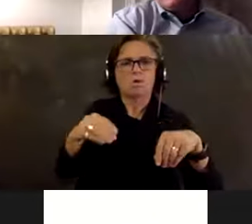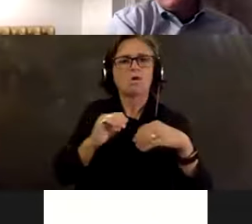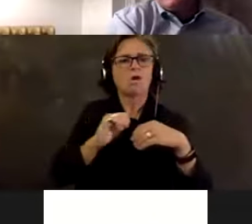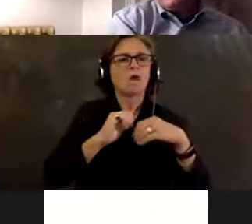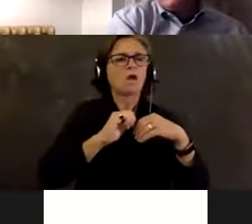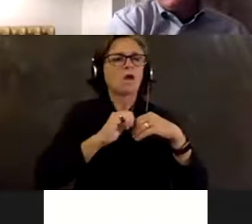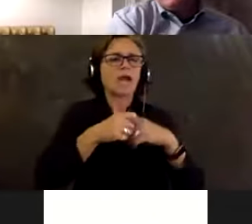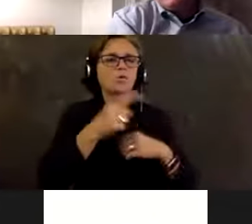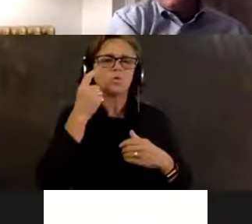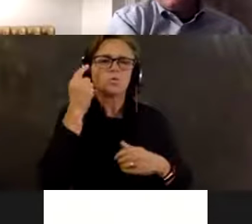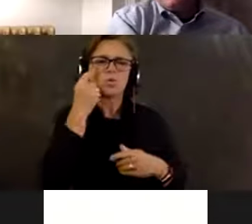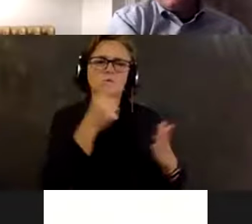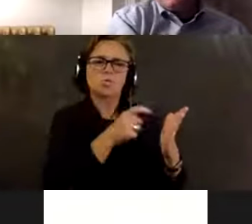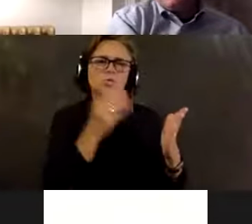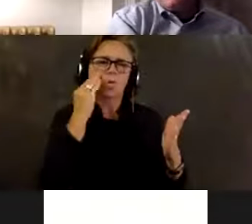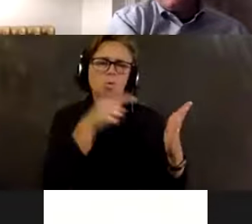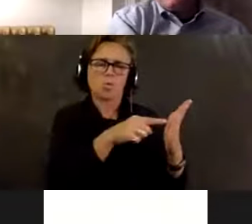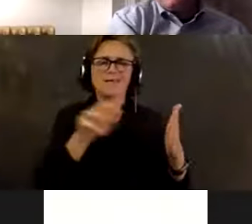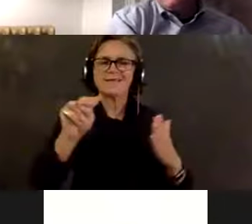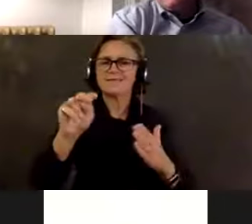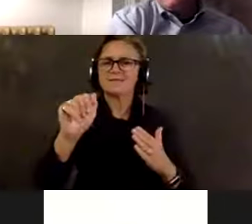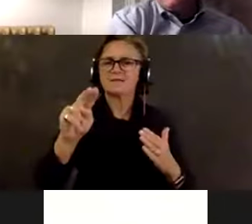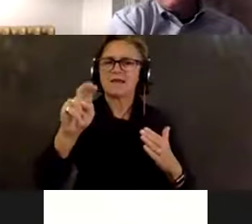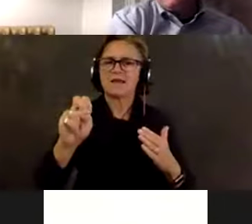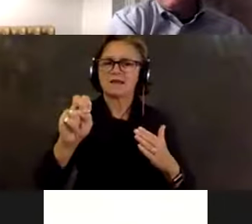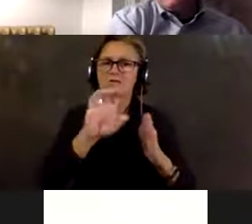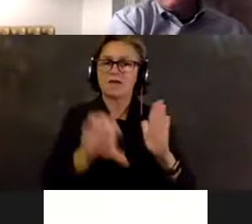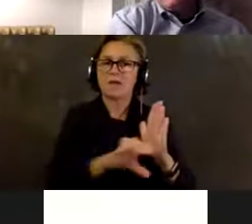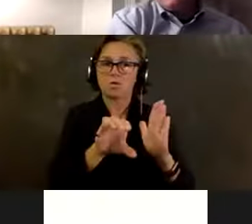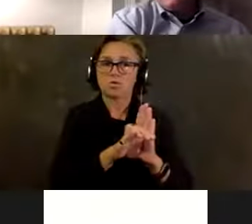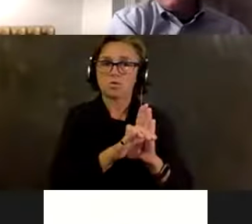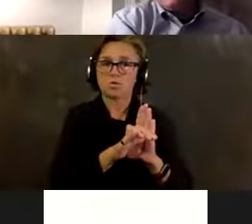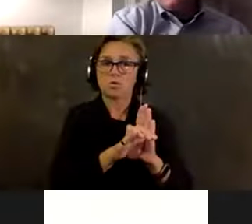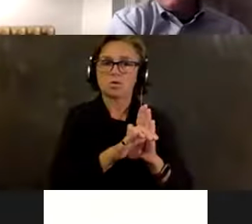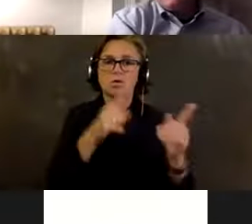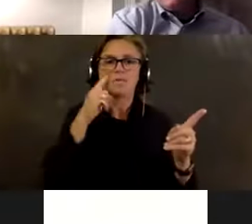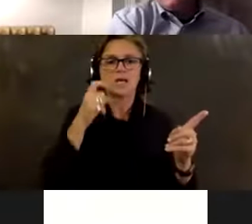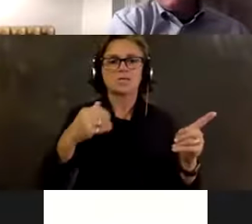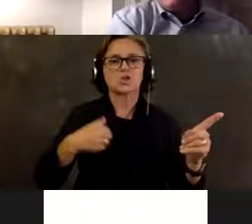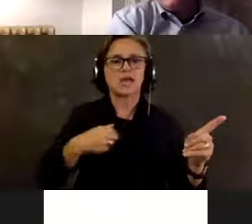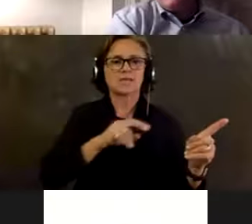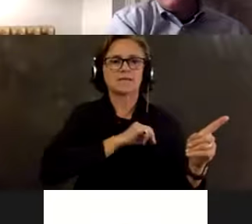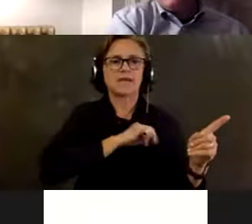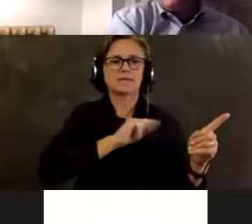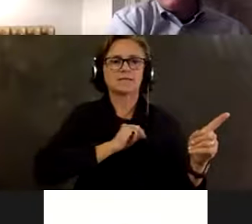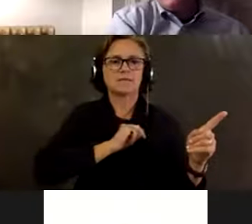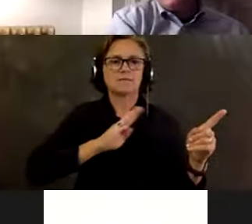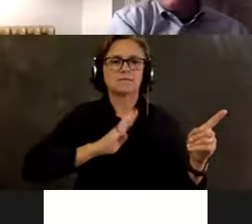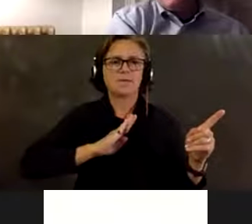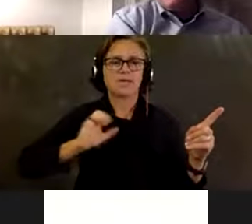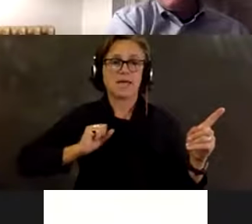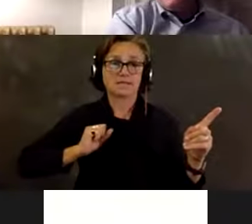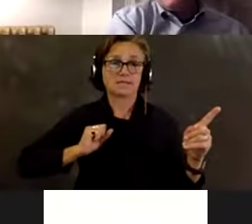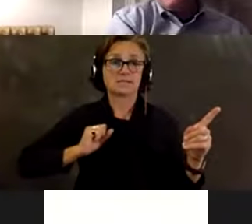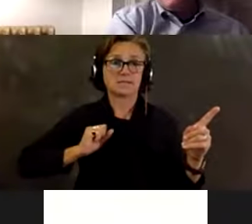it's a Native American character is because she has NTVS on her shirt. And NTVS is